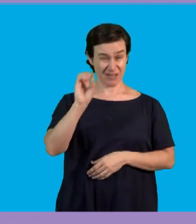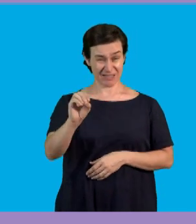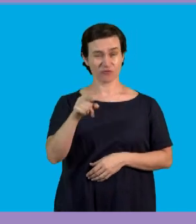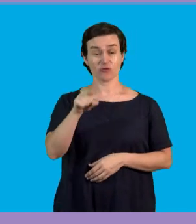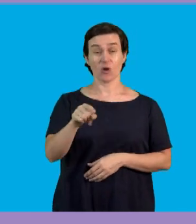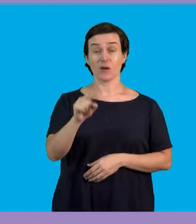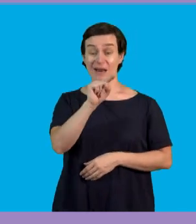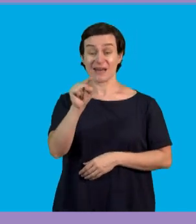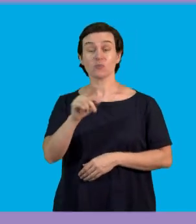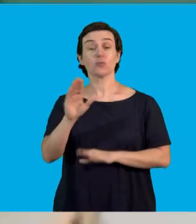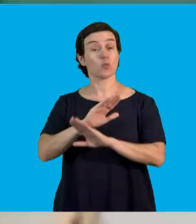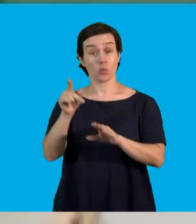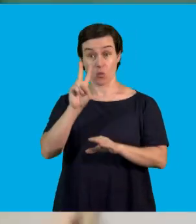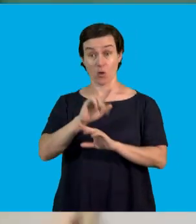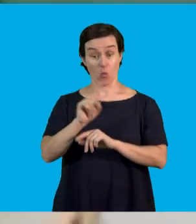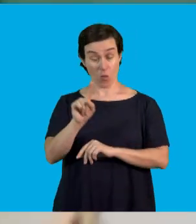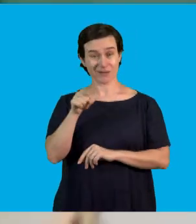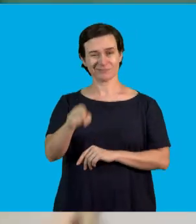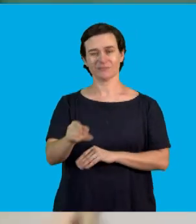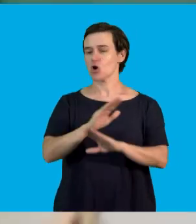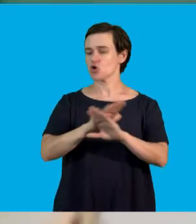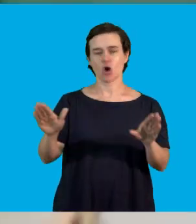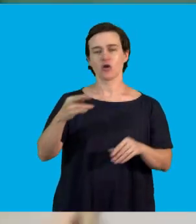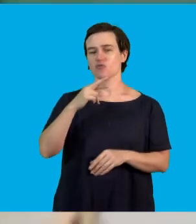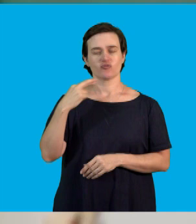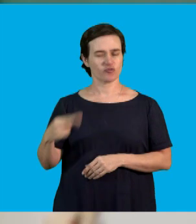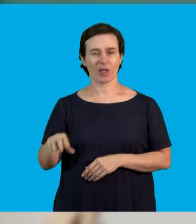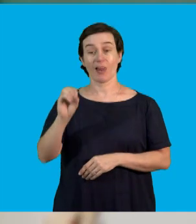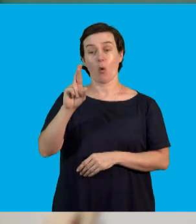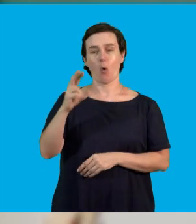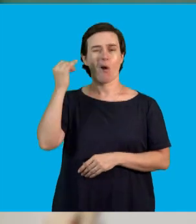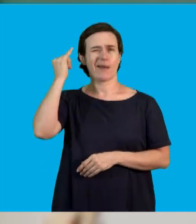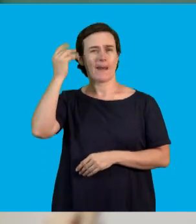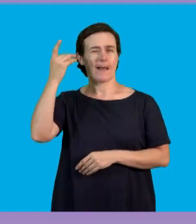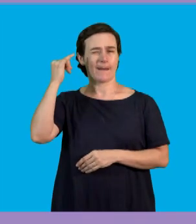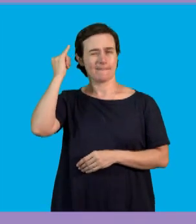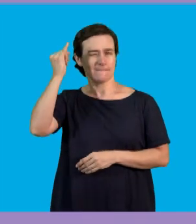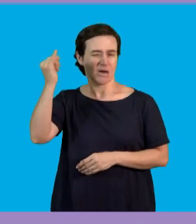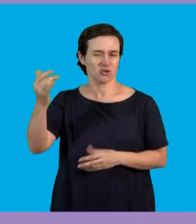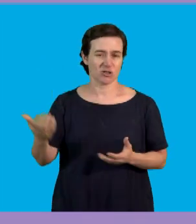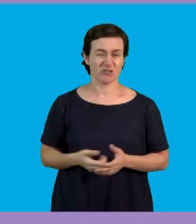to non-real number or imaginary. Even if the number is big, like